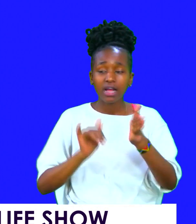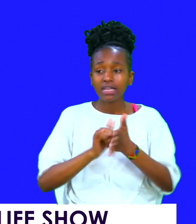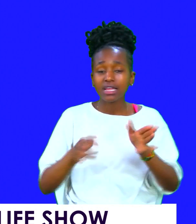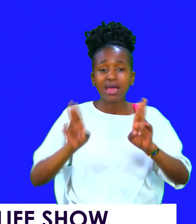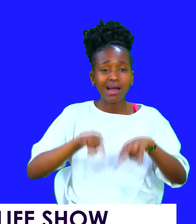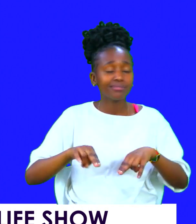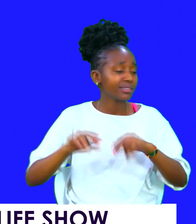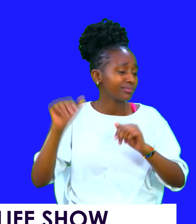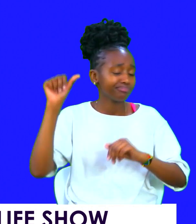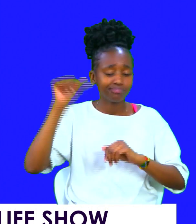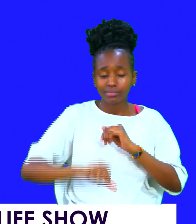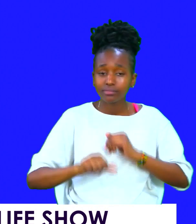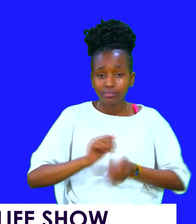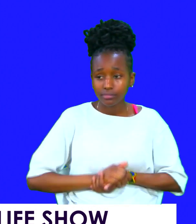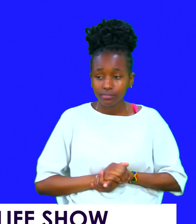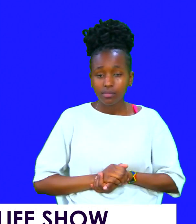Who do we have